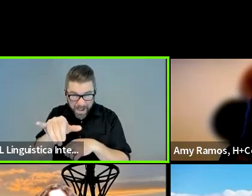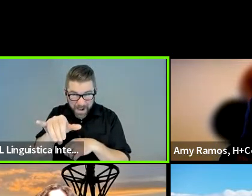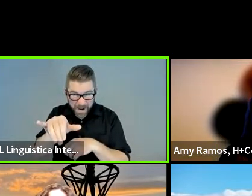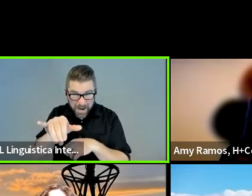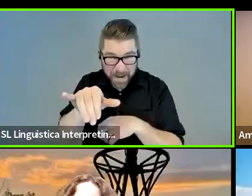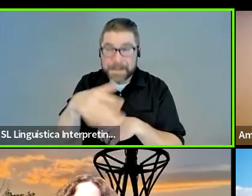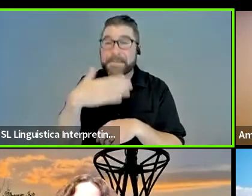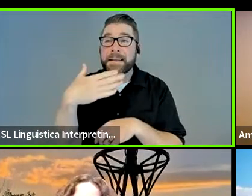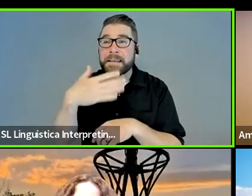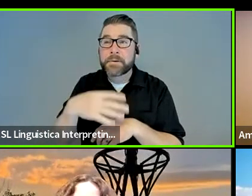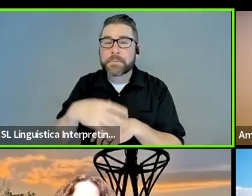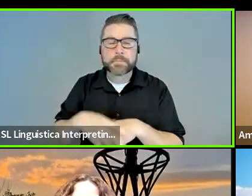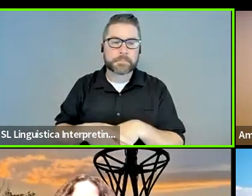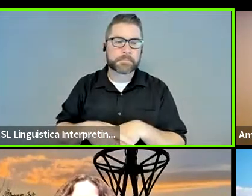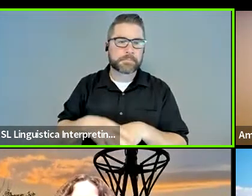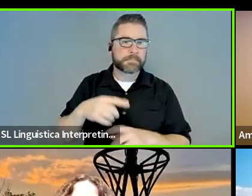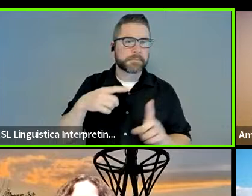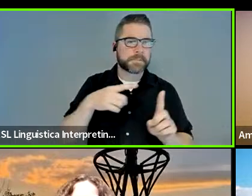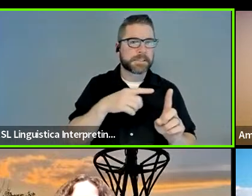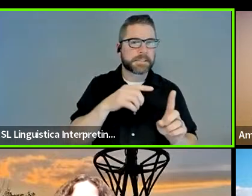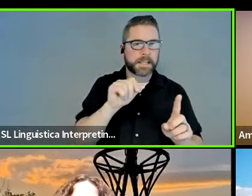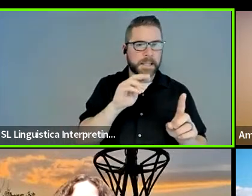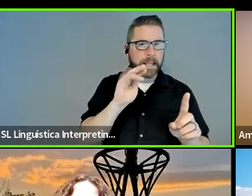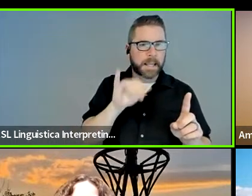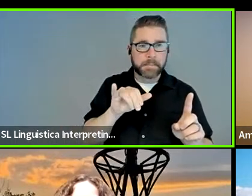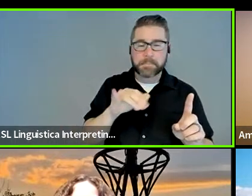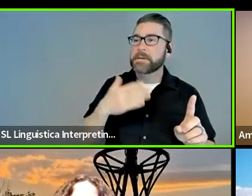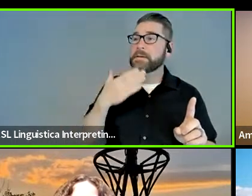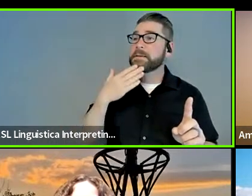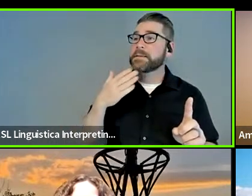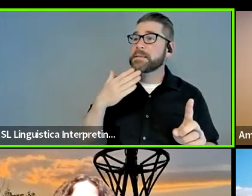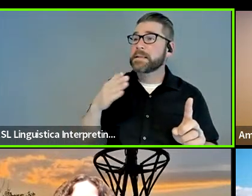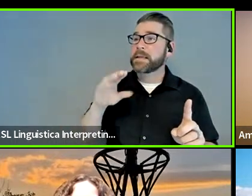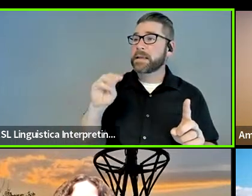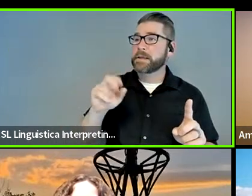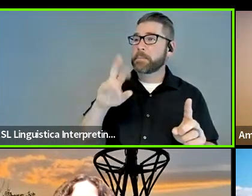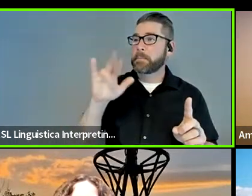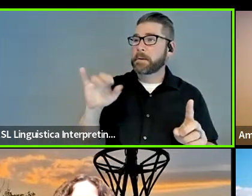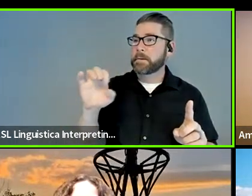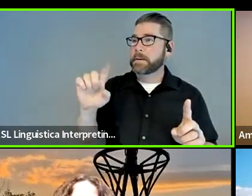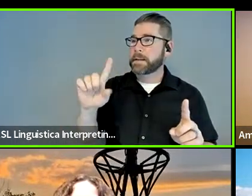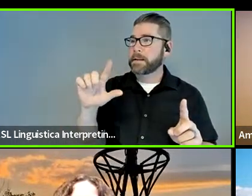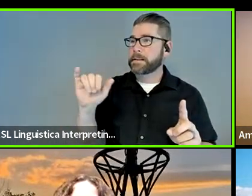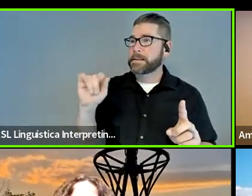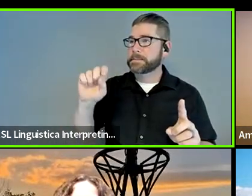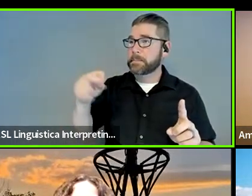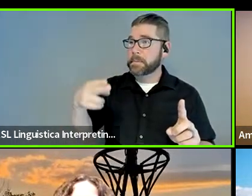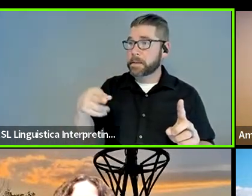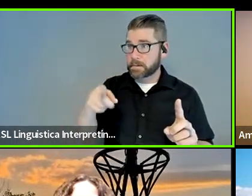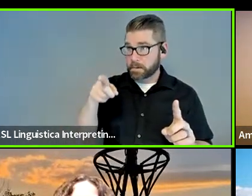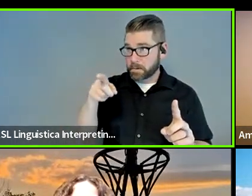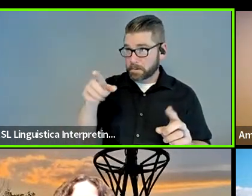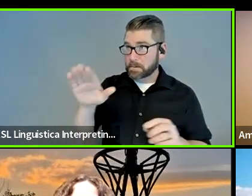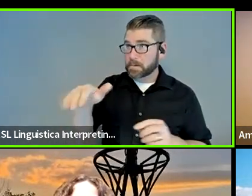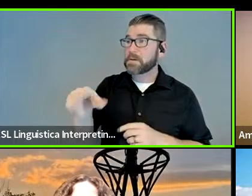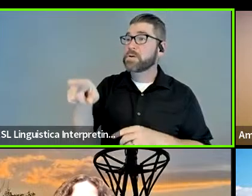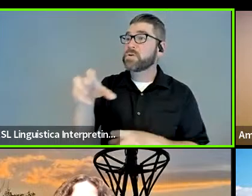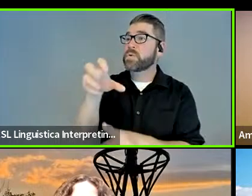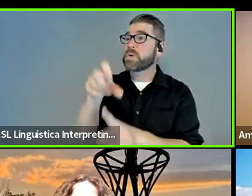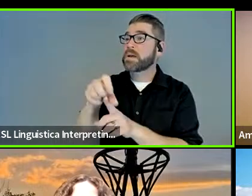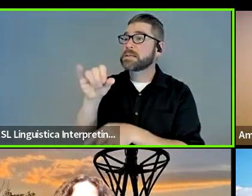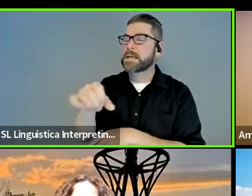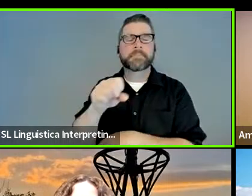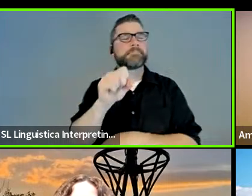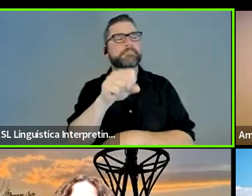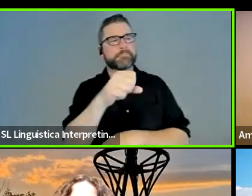Thank you, Mary Elizabeth. Rocio, did you capture that? Are you able to put that in the chat? I did. Thank you, Mary Elizabeth. It's on the action items